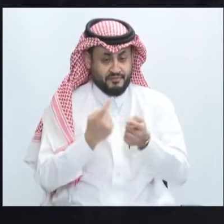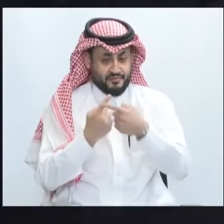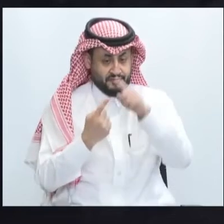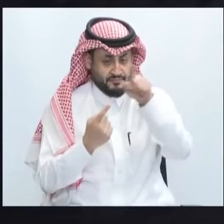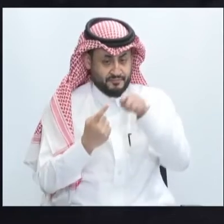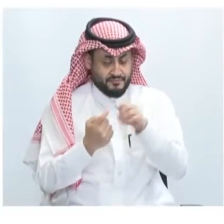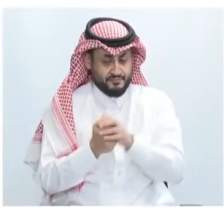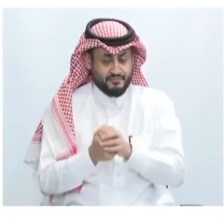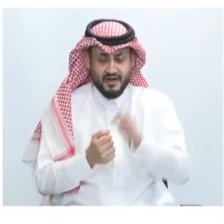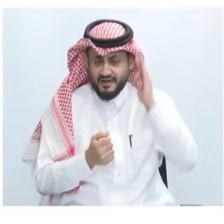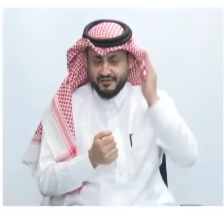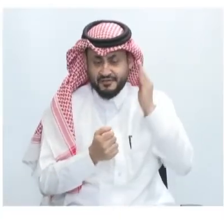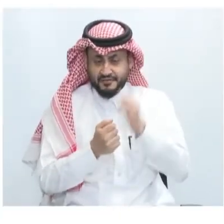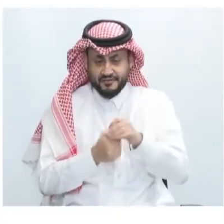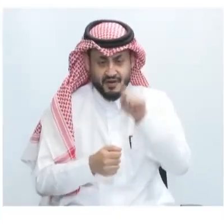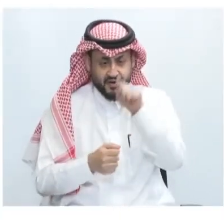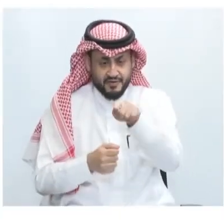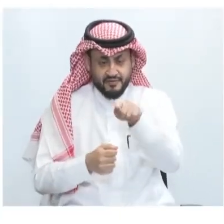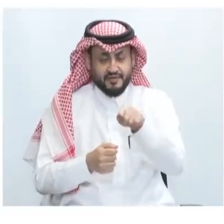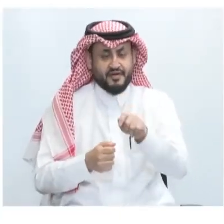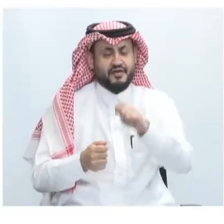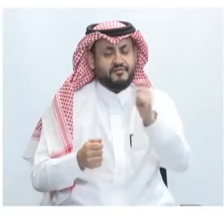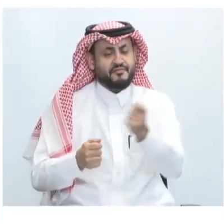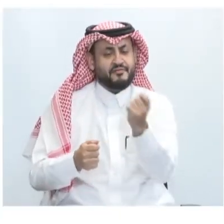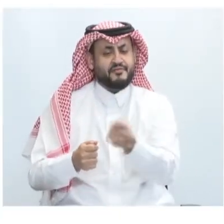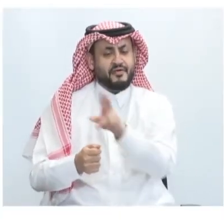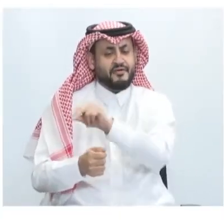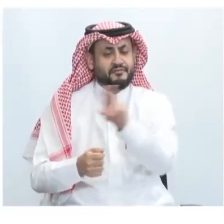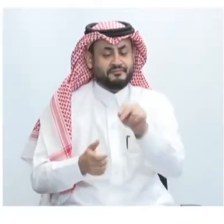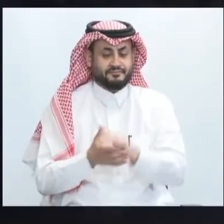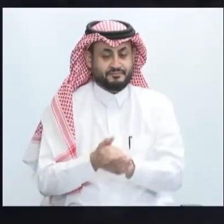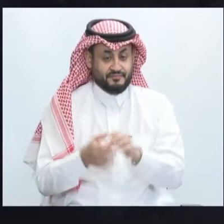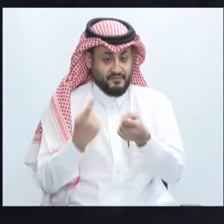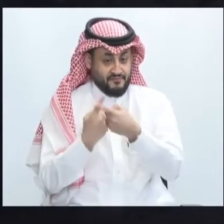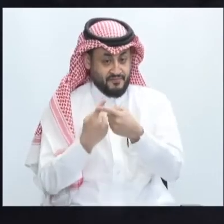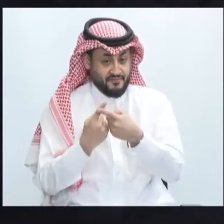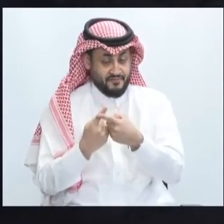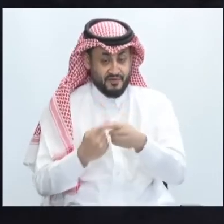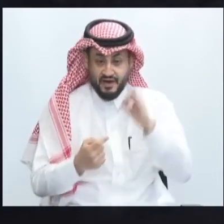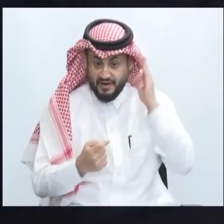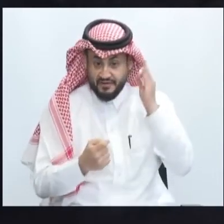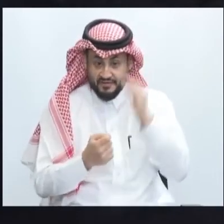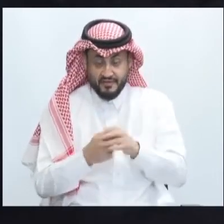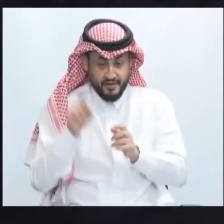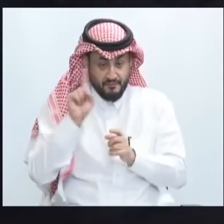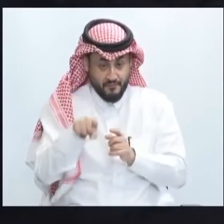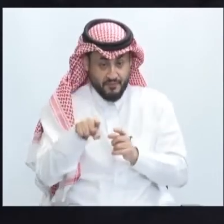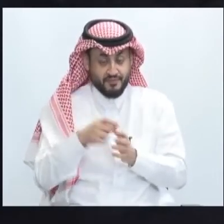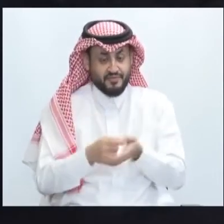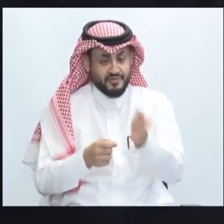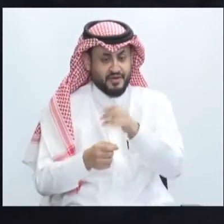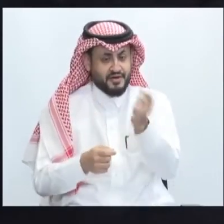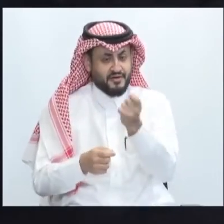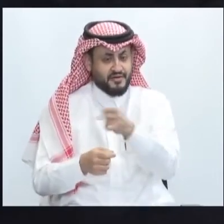one. Listen, point, and practice trace. Okay. Listen, point with your finger, and